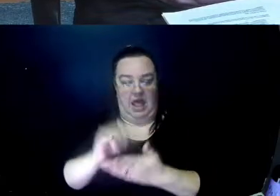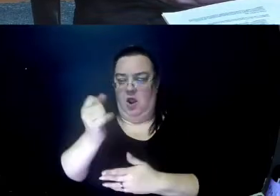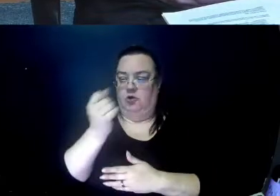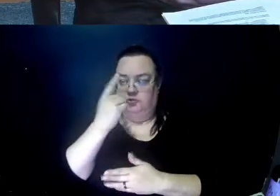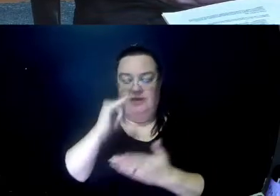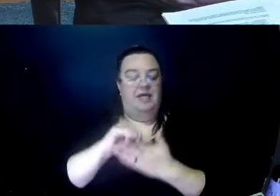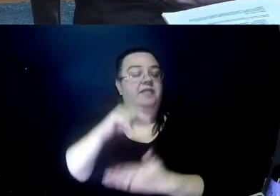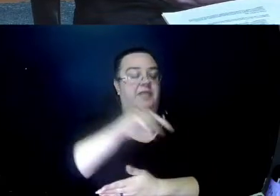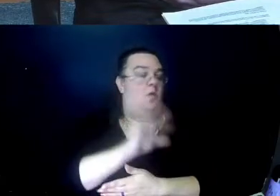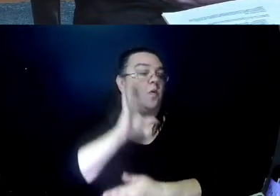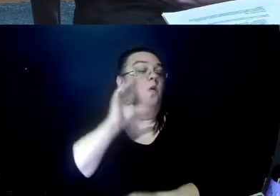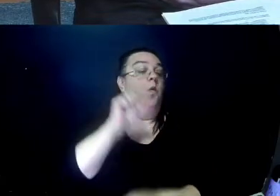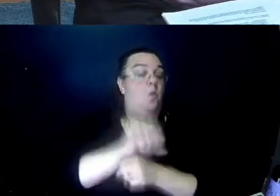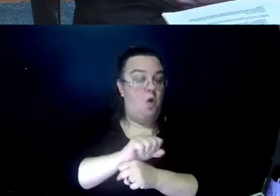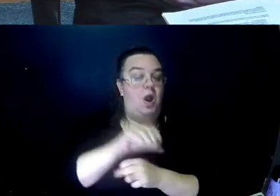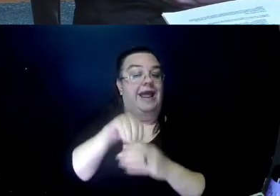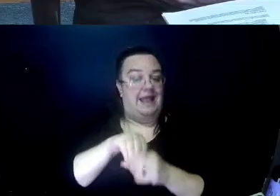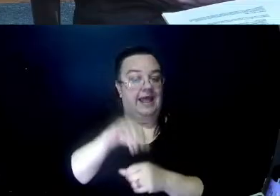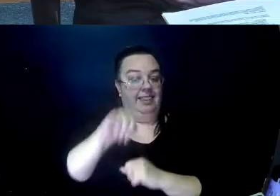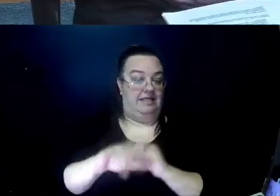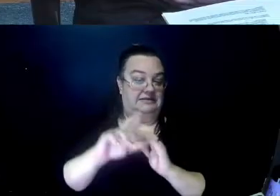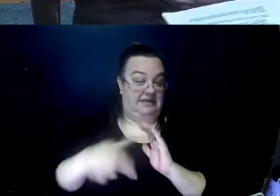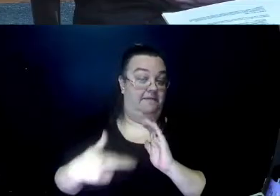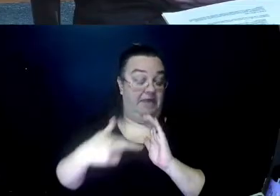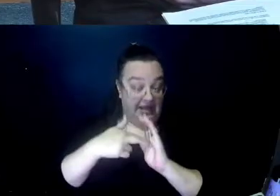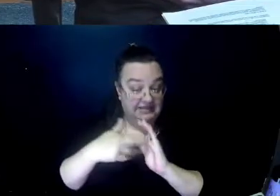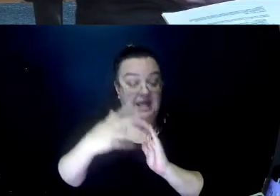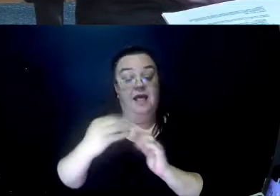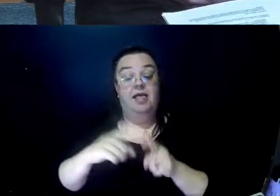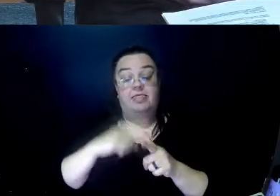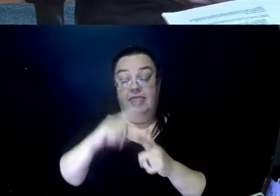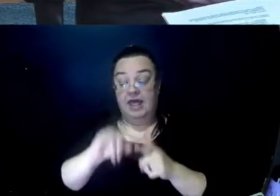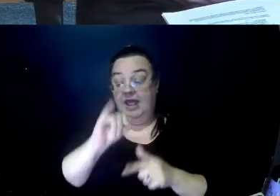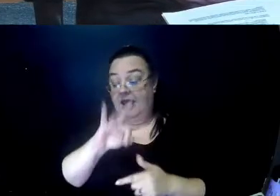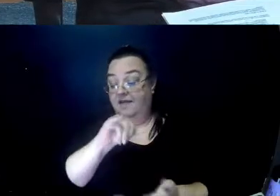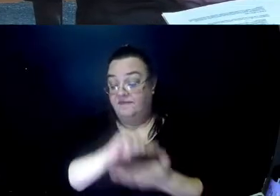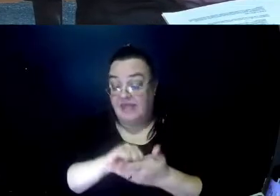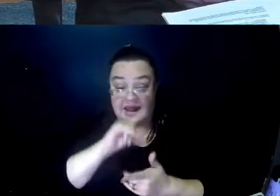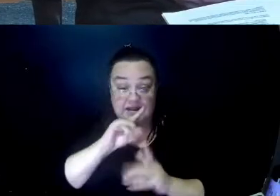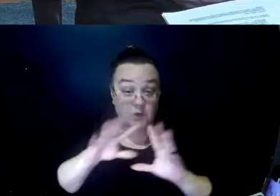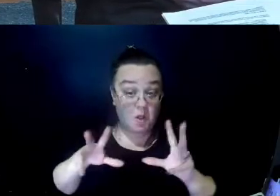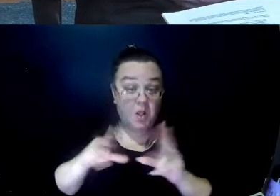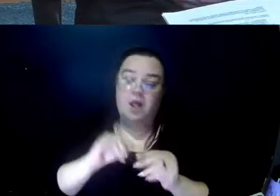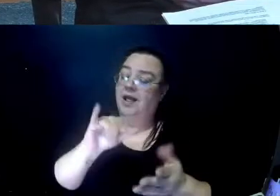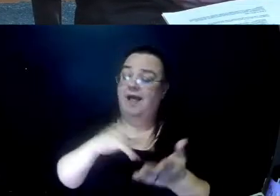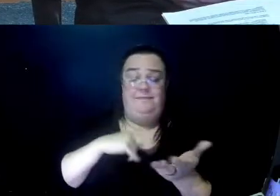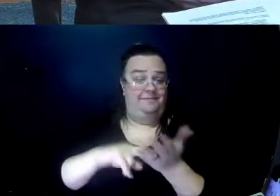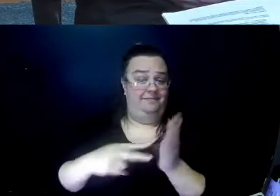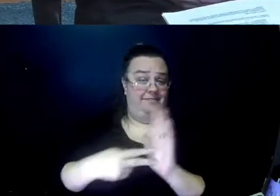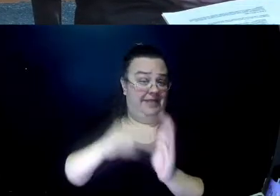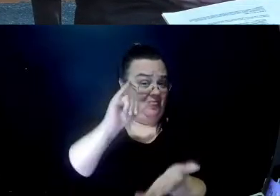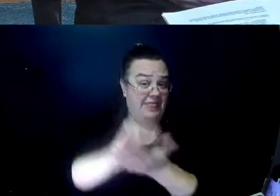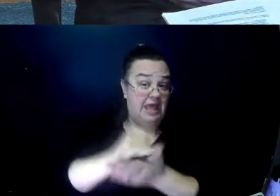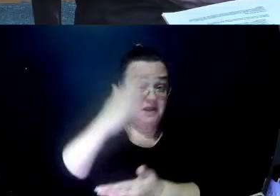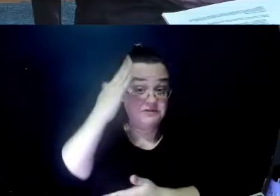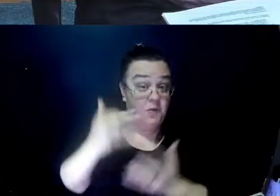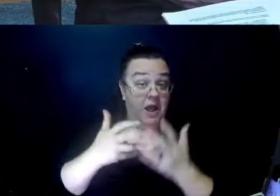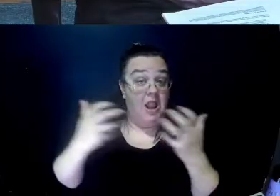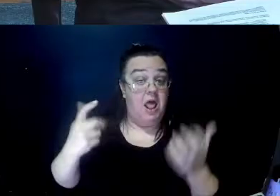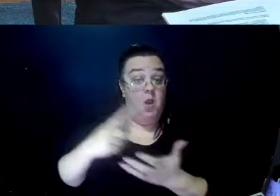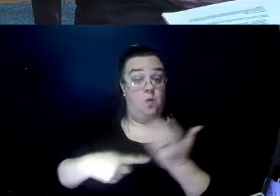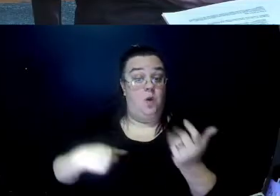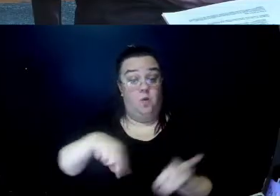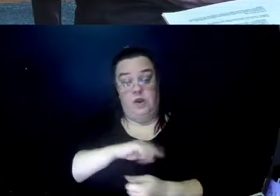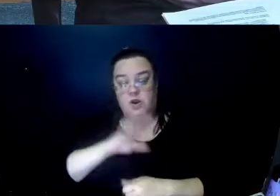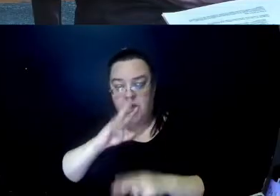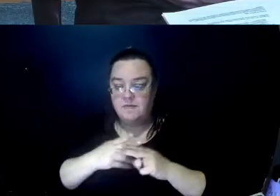work in this capacity. And then if that is no longer, I mean, that's why a lot of what we talked about was what happens when it